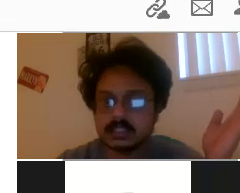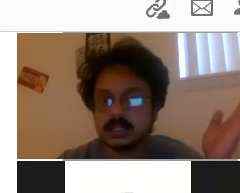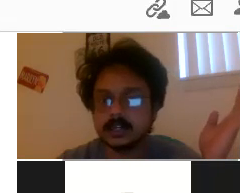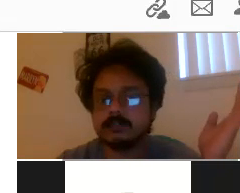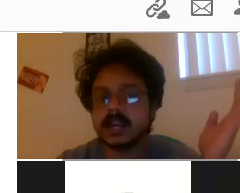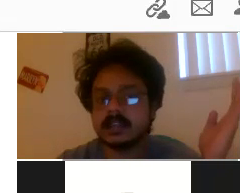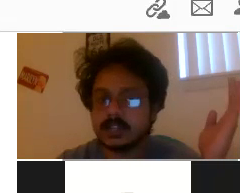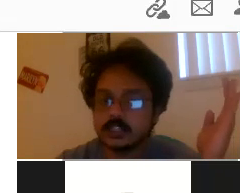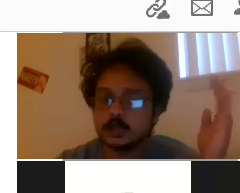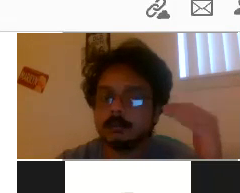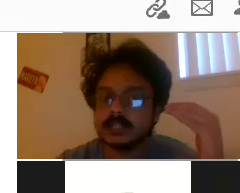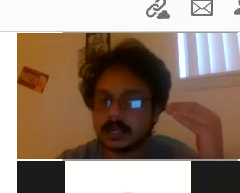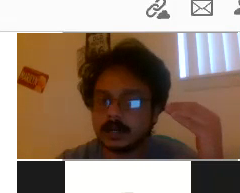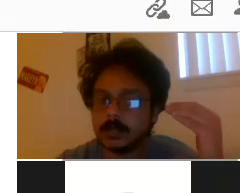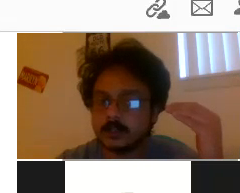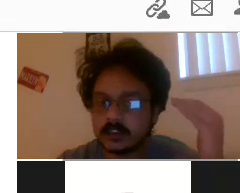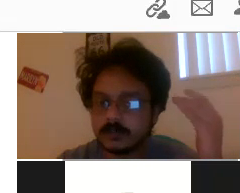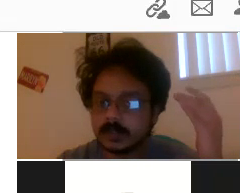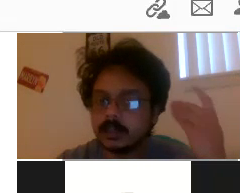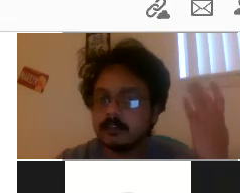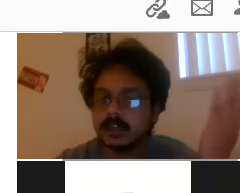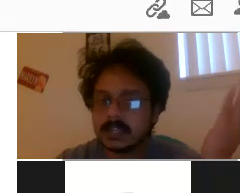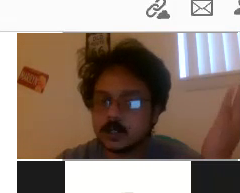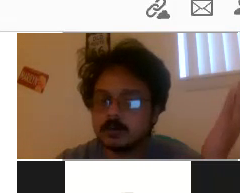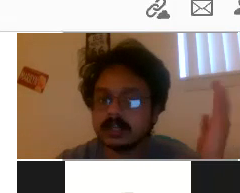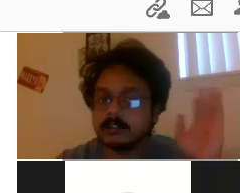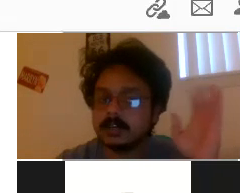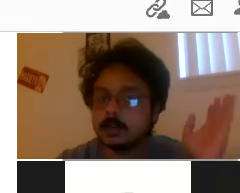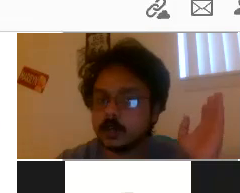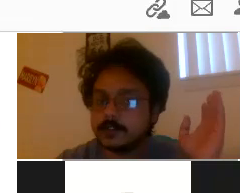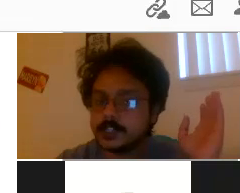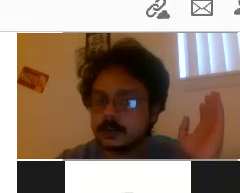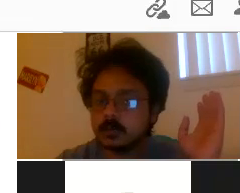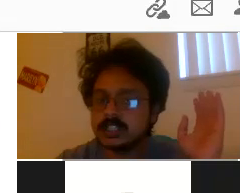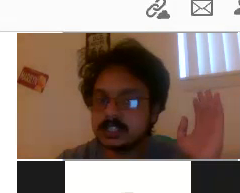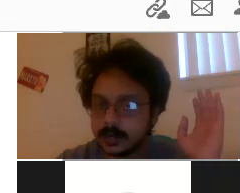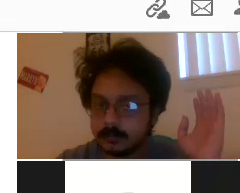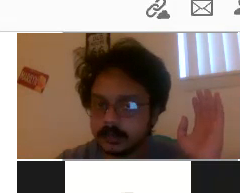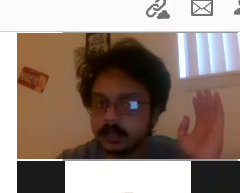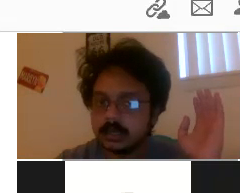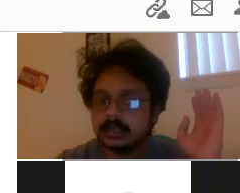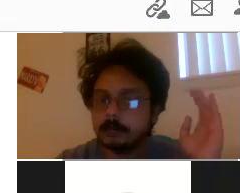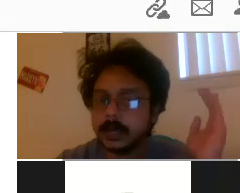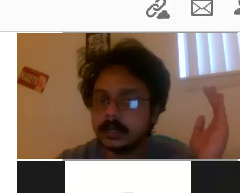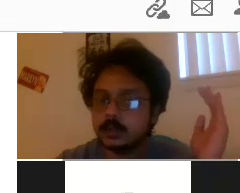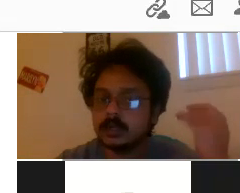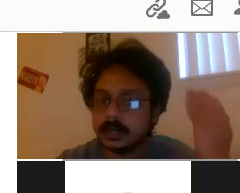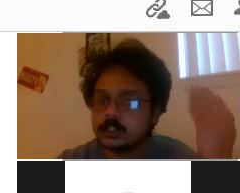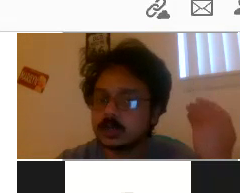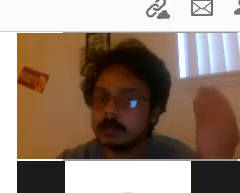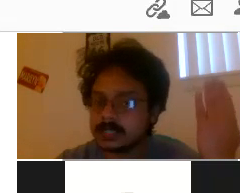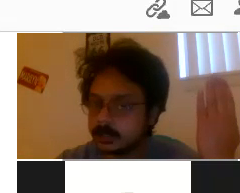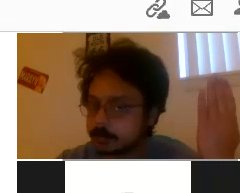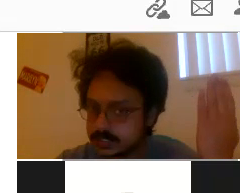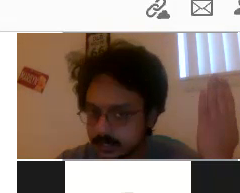We did this here, right? We had 3n squared plus 10n plus 5. We assumed that every coefficient was just 10, and that made it into